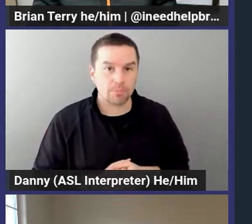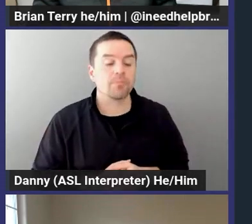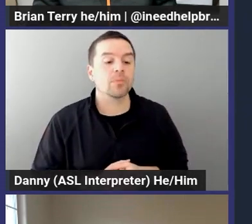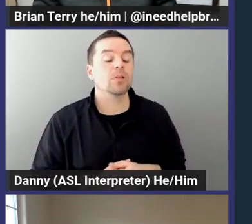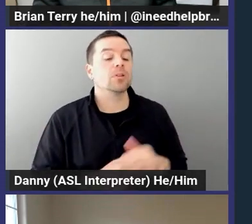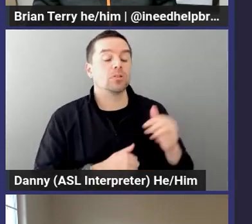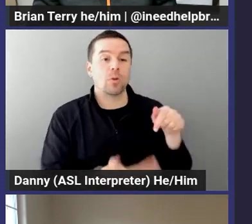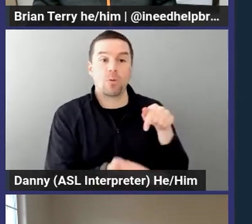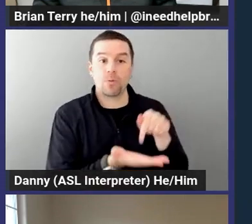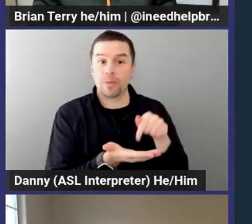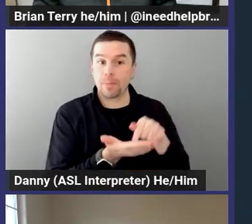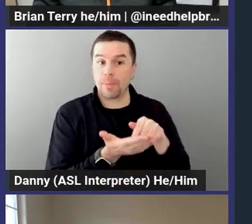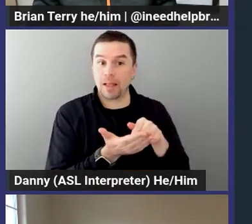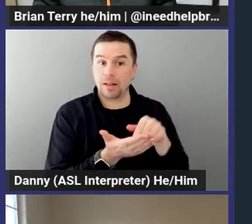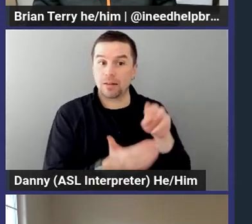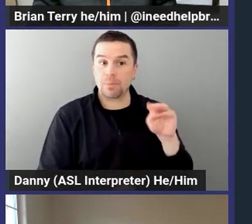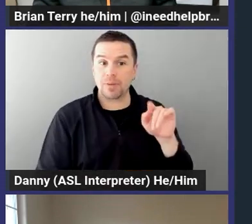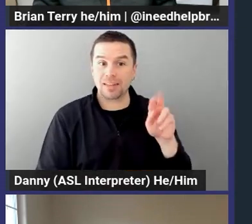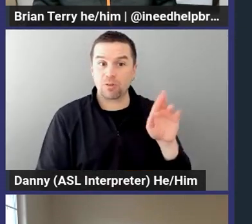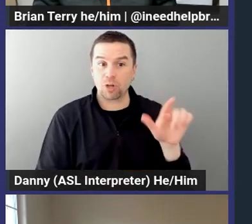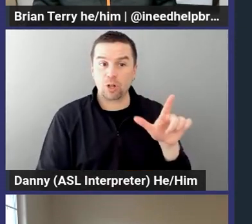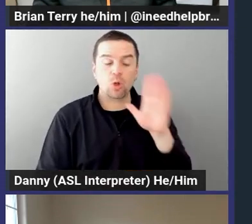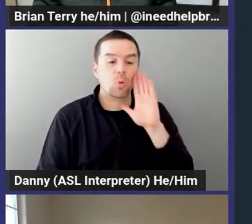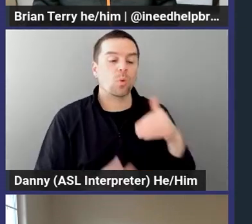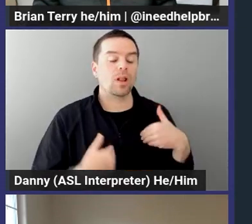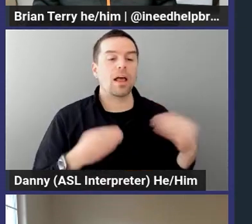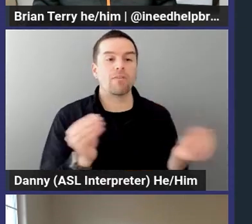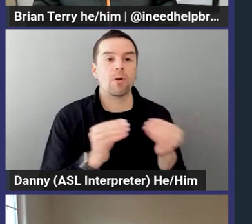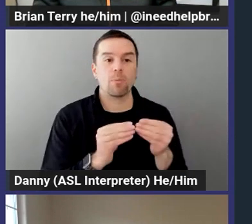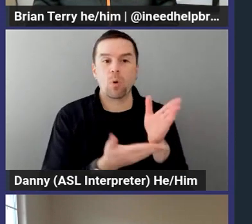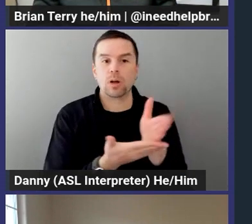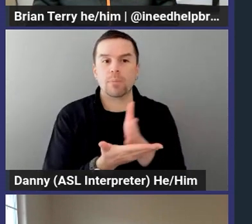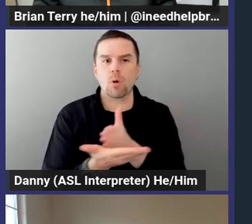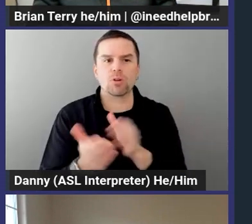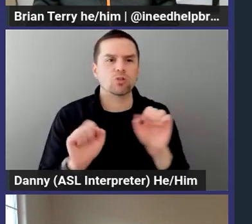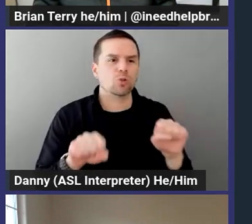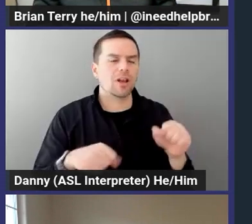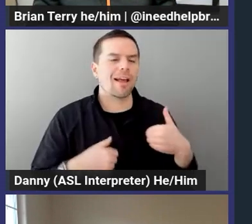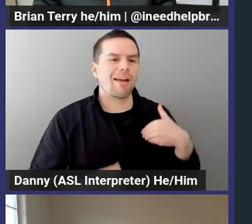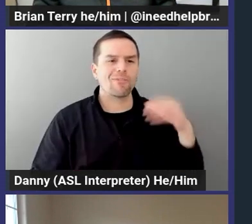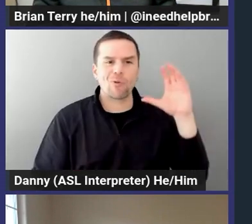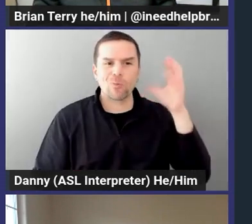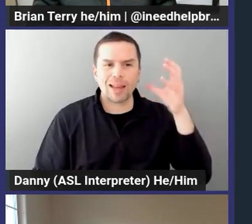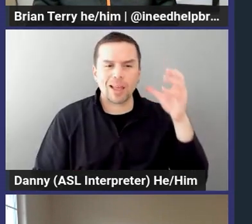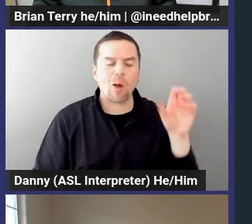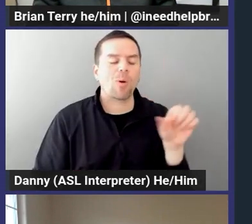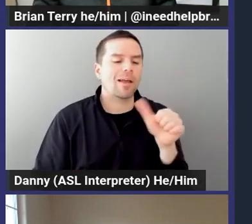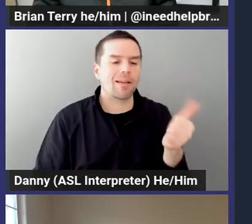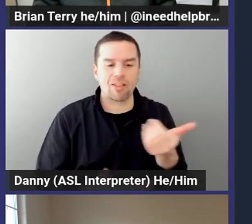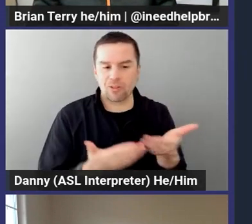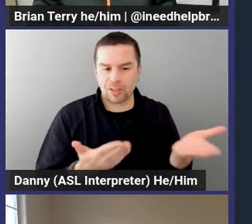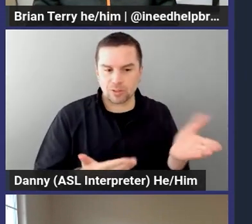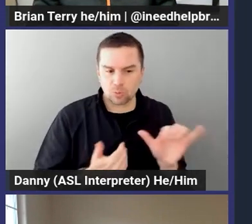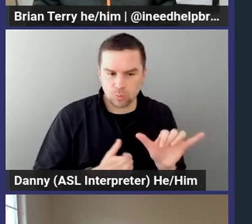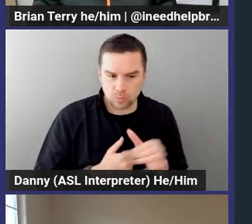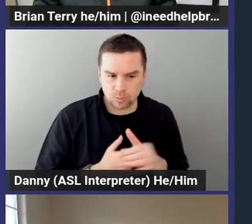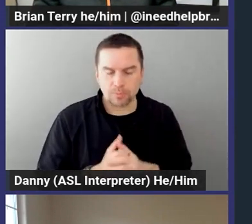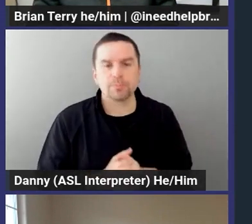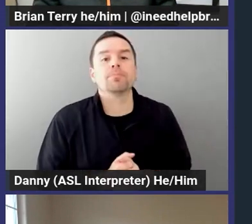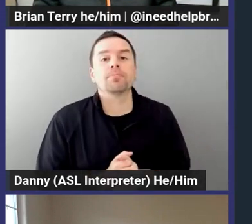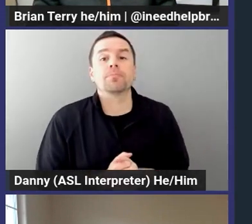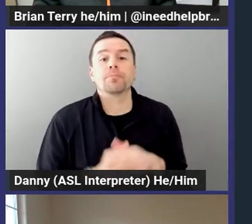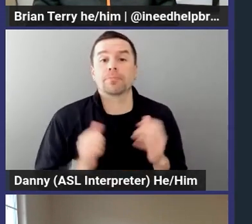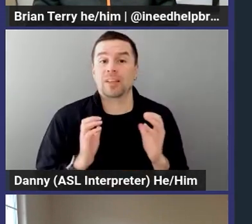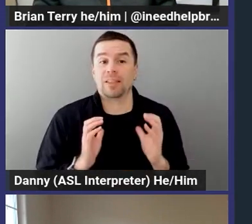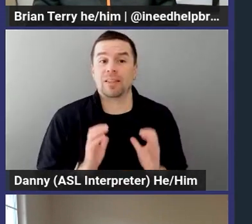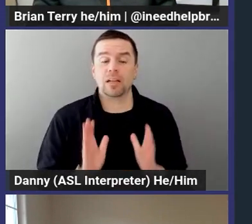will have more components than AWS as well. It would have radio, and it would have other stuff as well, right? Now, then the customer accepts the